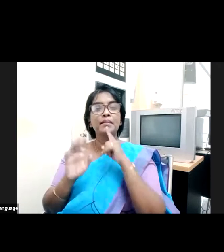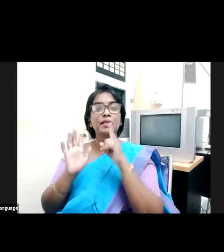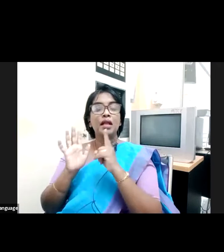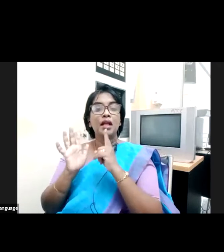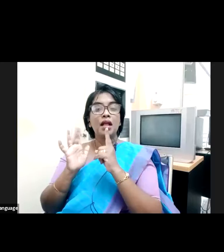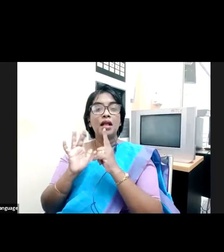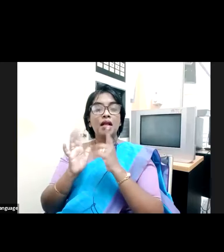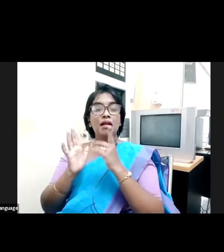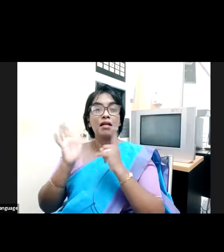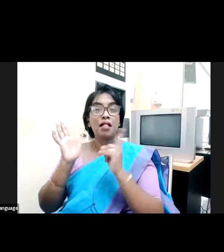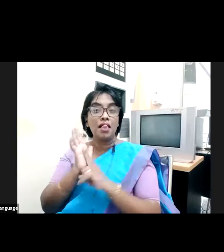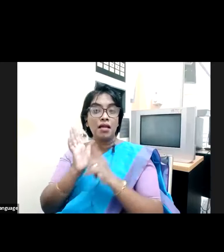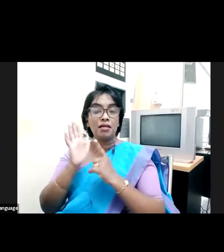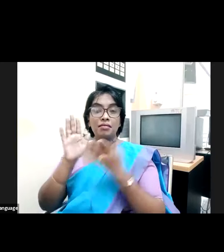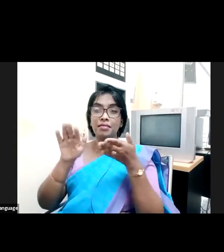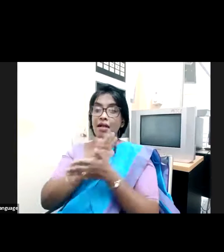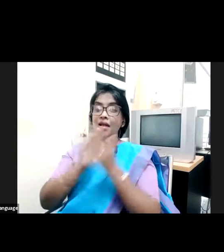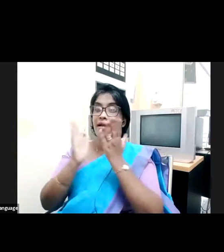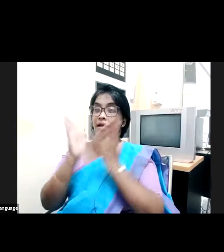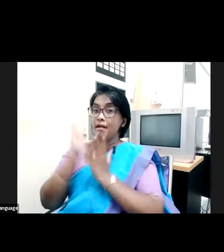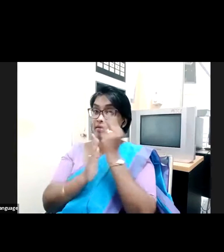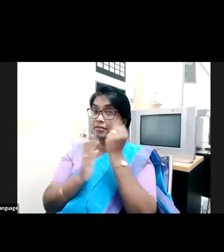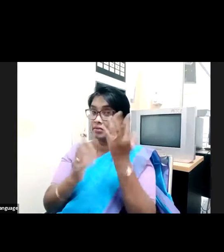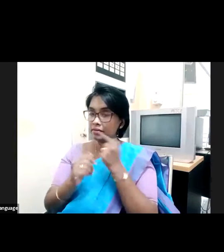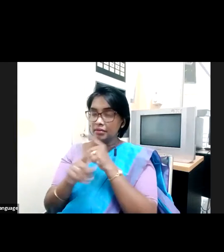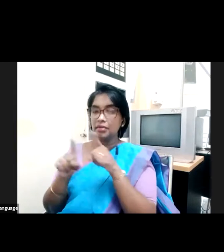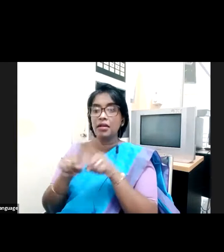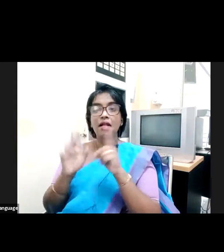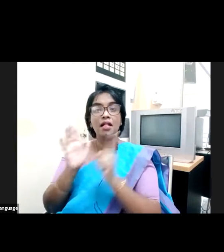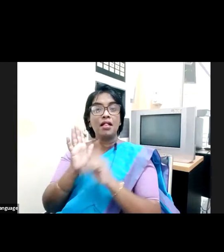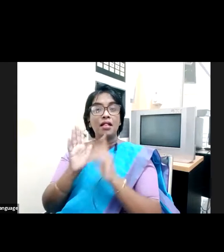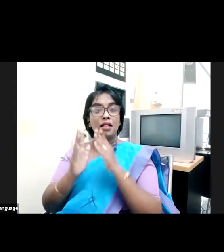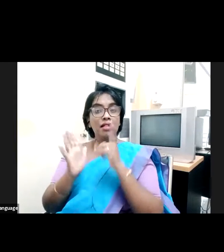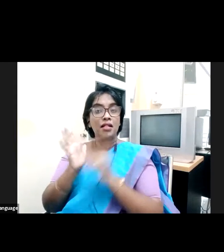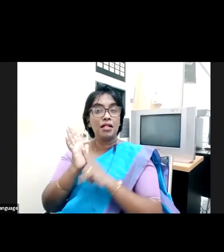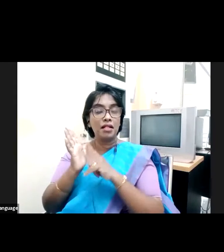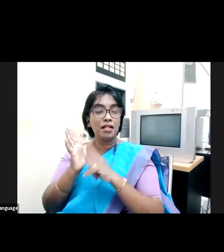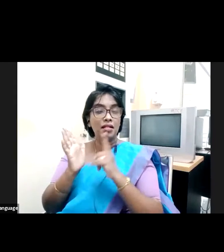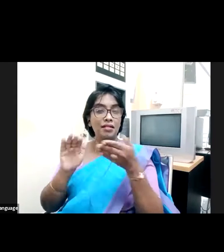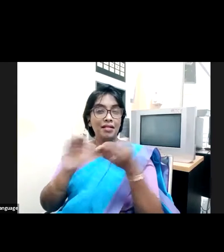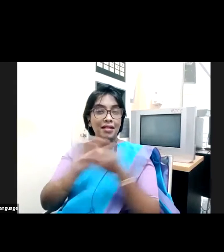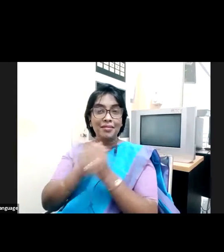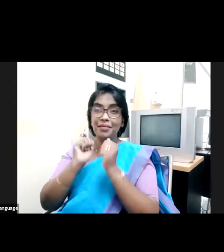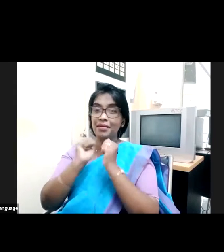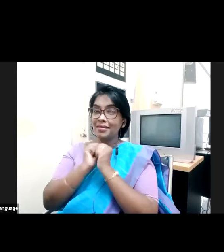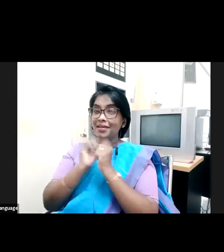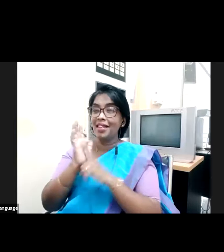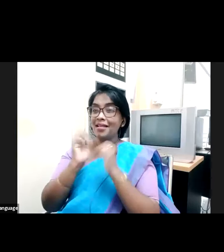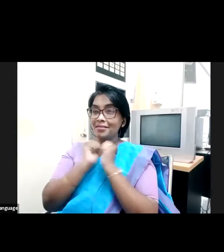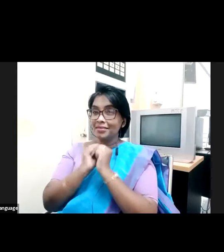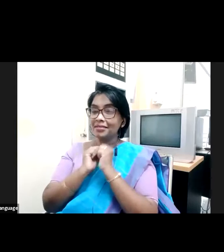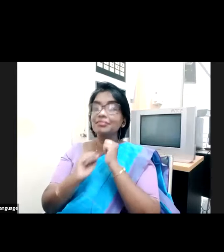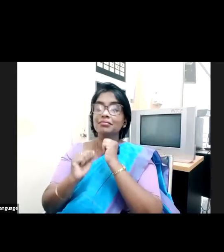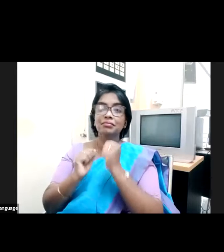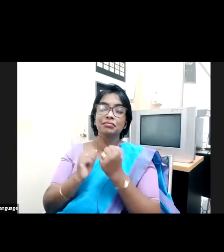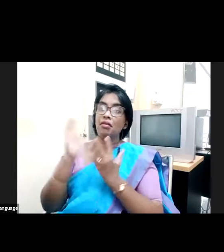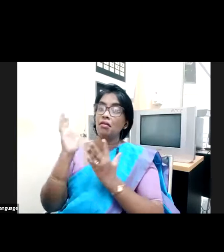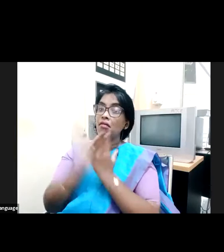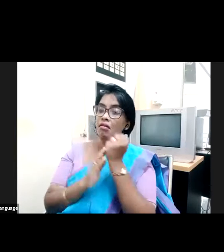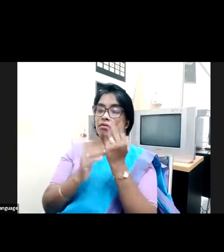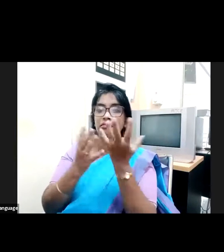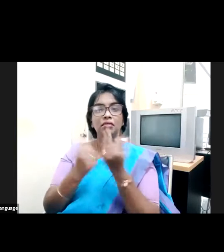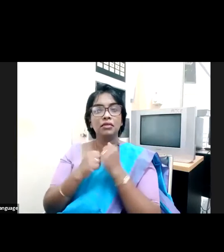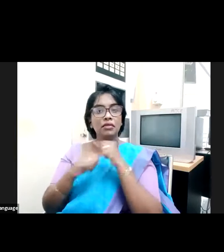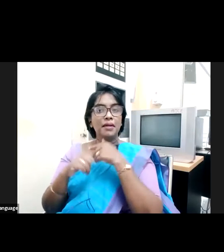for workers and also businesses throughout South Asia. Now, if you look at the principles, number